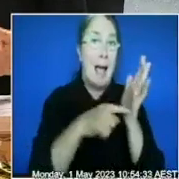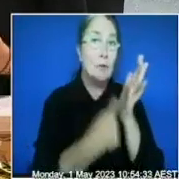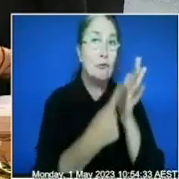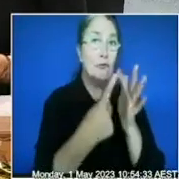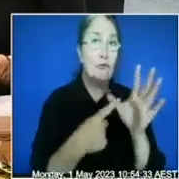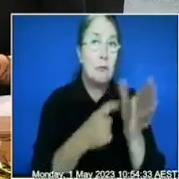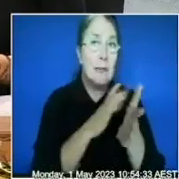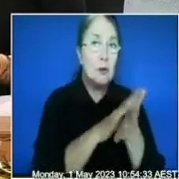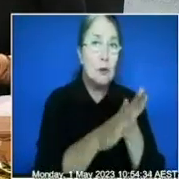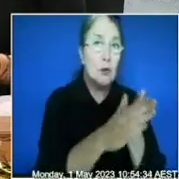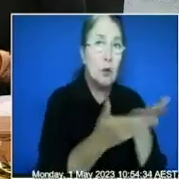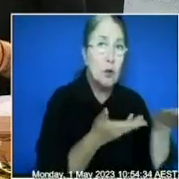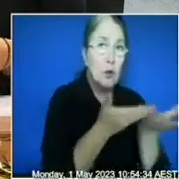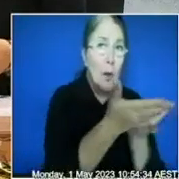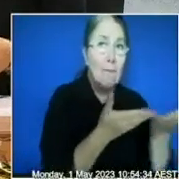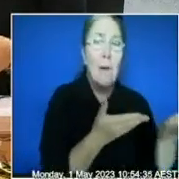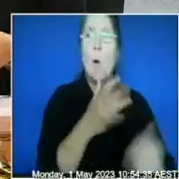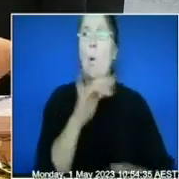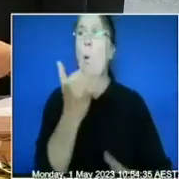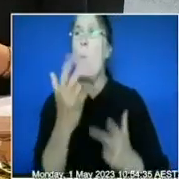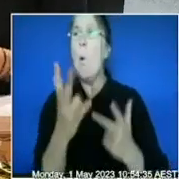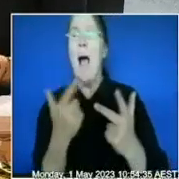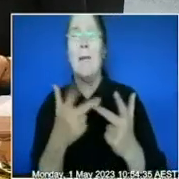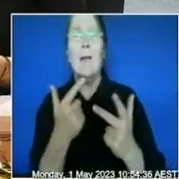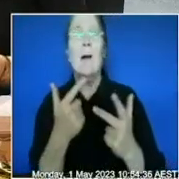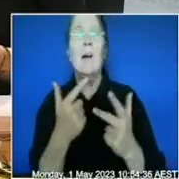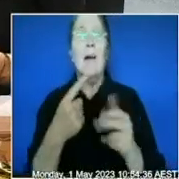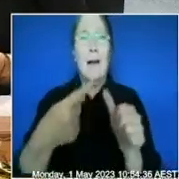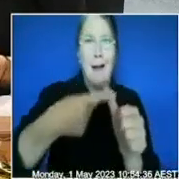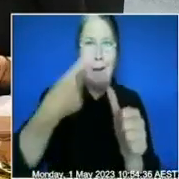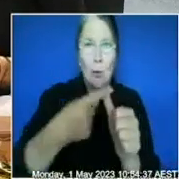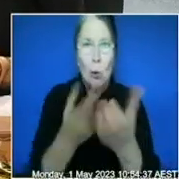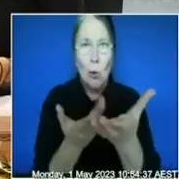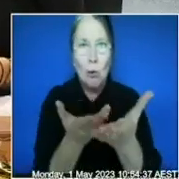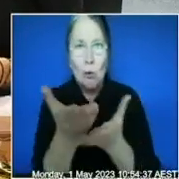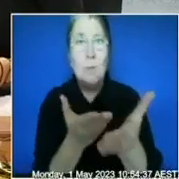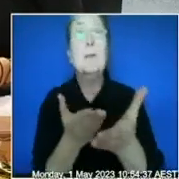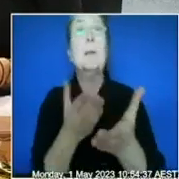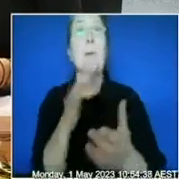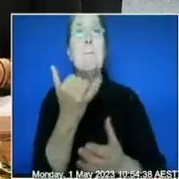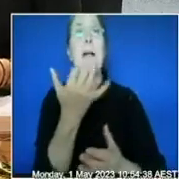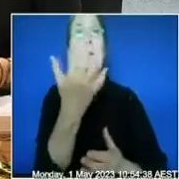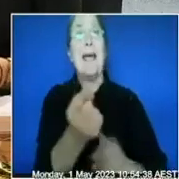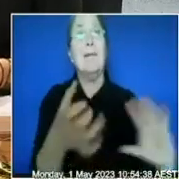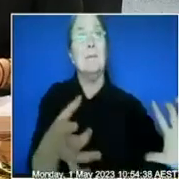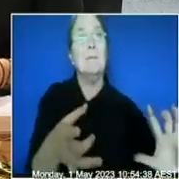state committed to implementing a health-led response specifically for public intoxication.